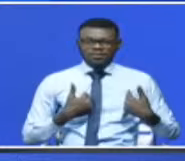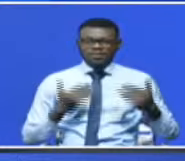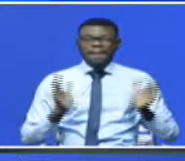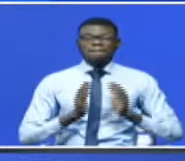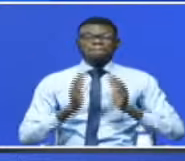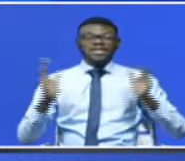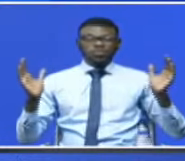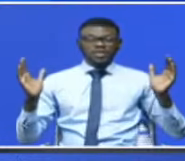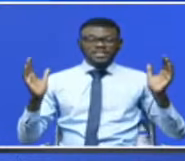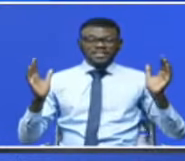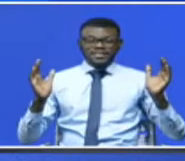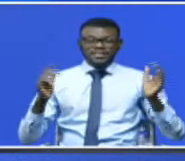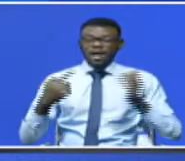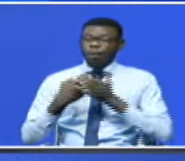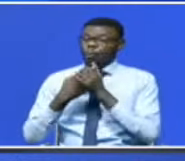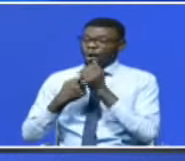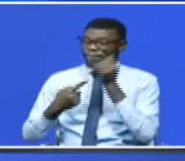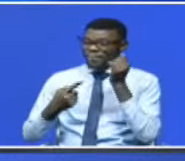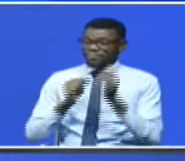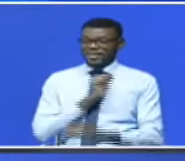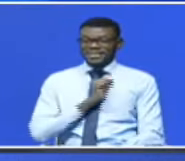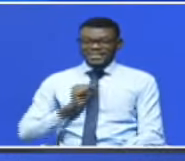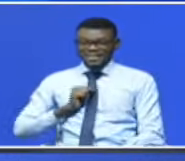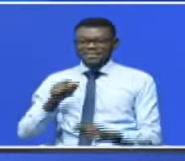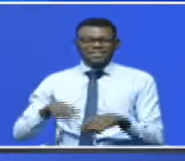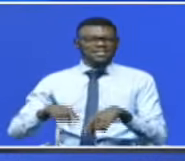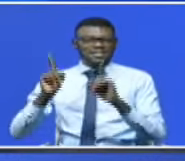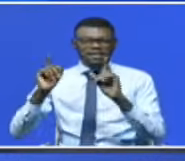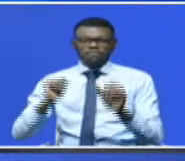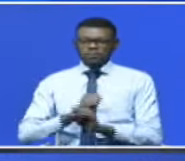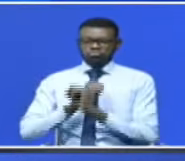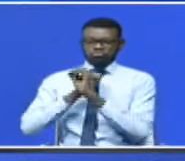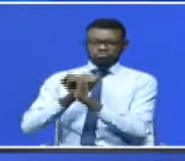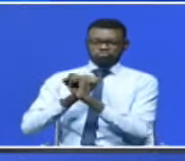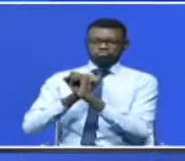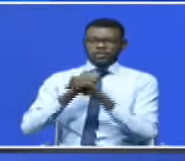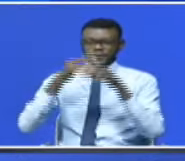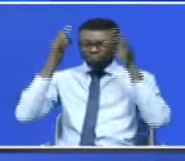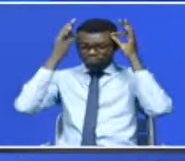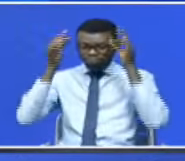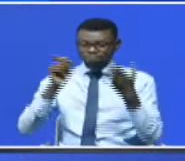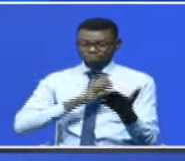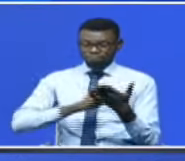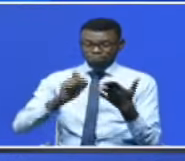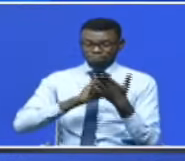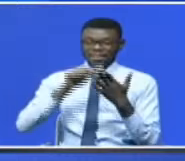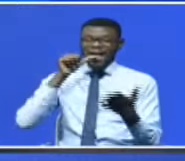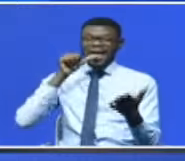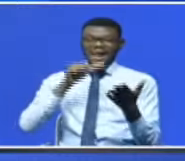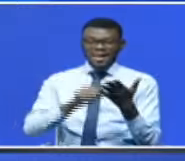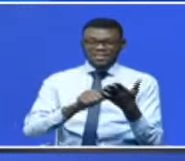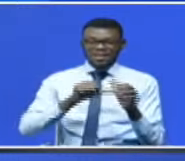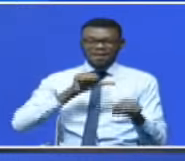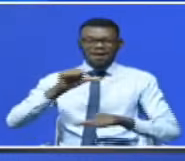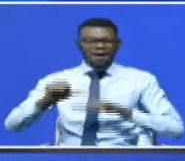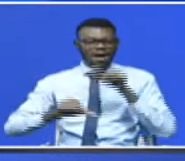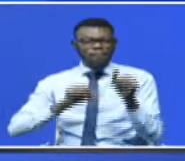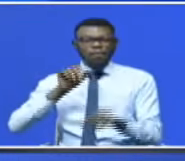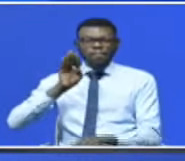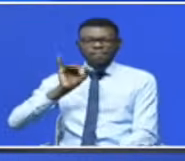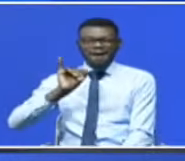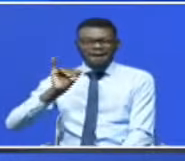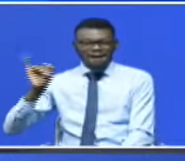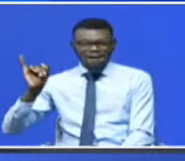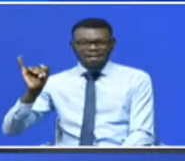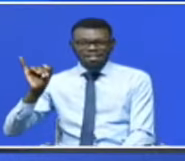the Senate, Irungu Kangata, has defended his decision to write a letter to President Kenyatta on the BBI, diminishing